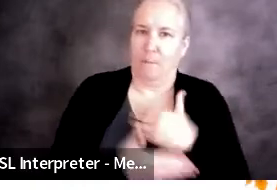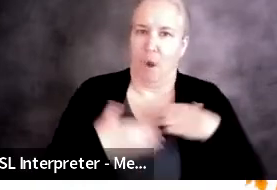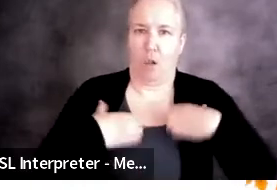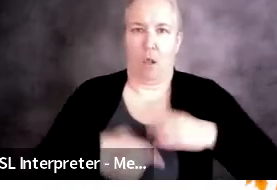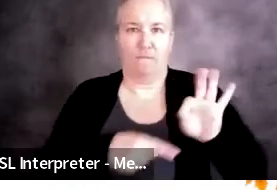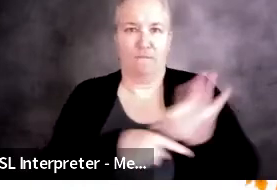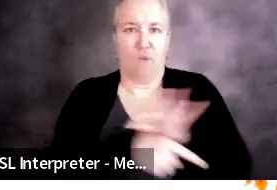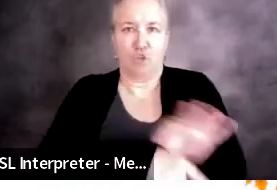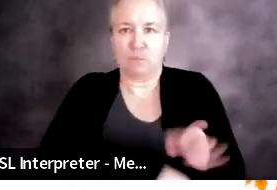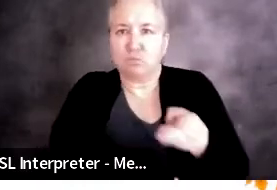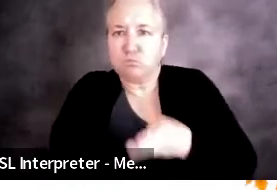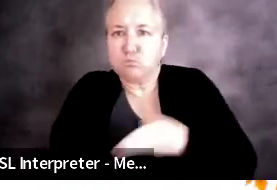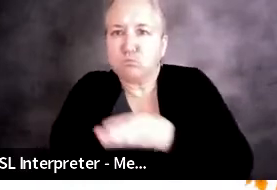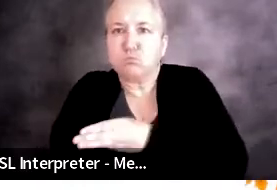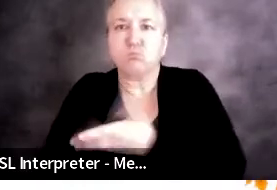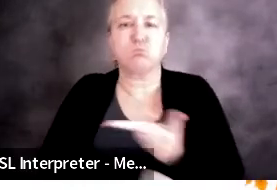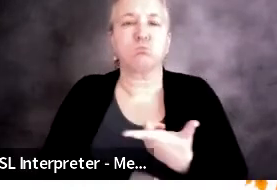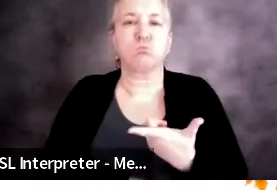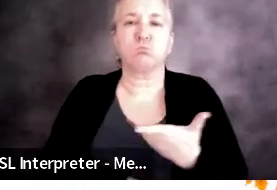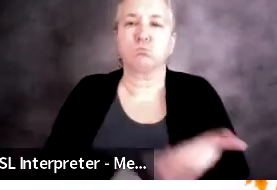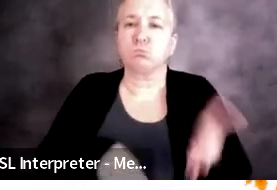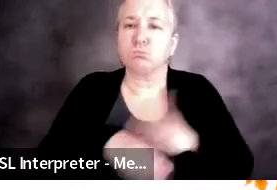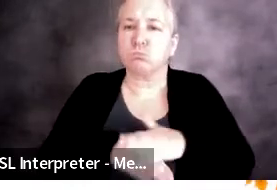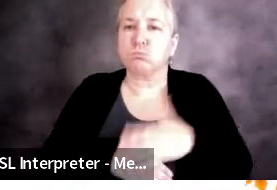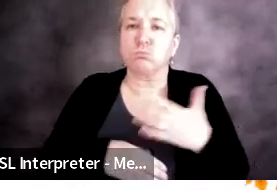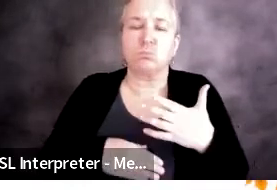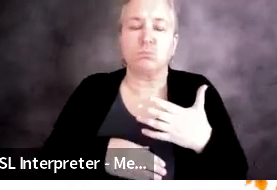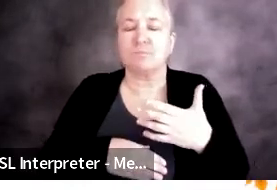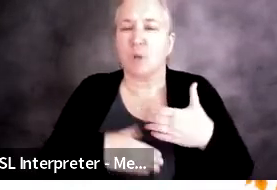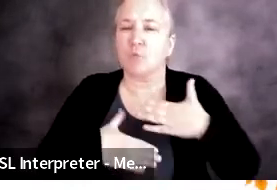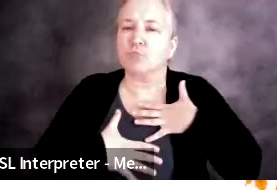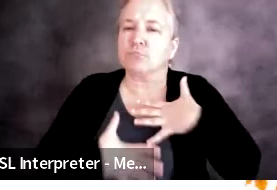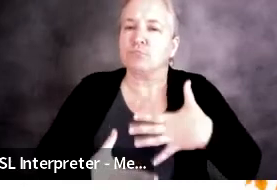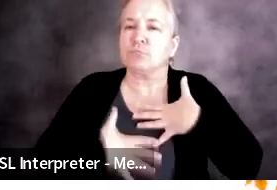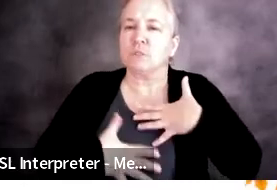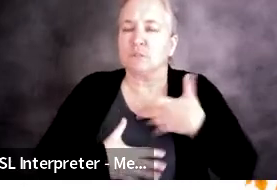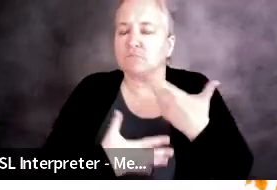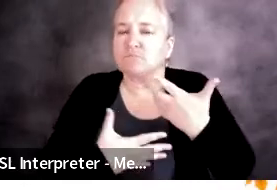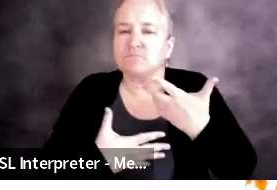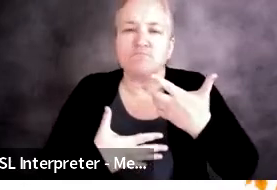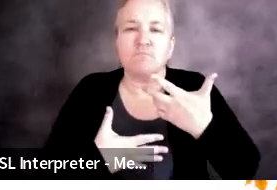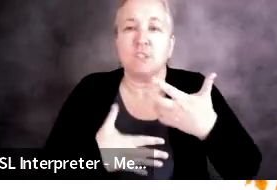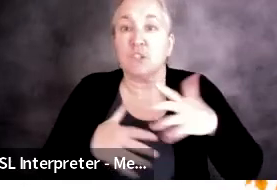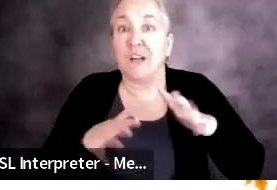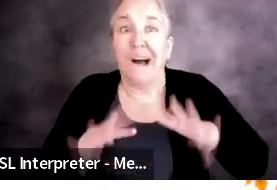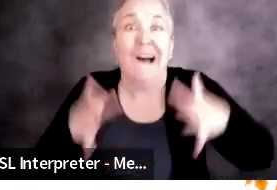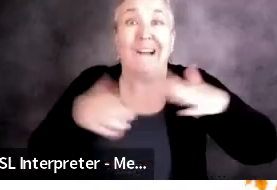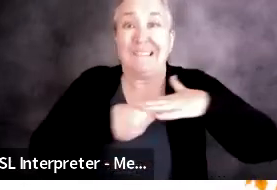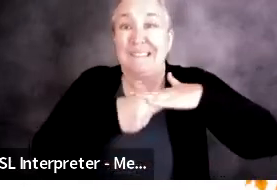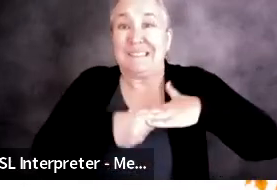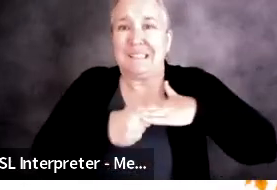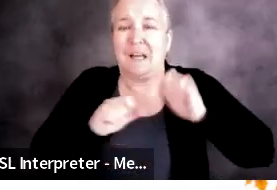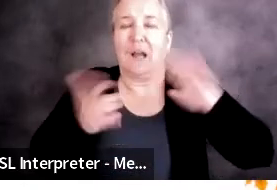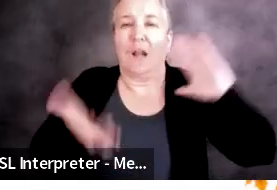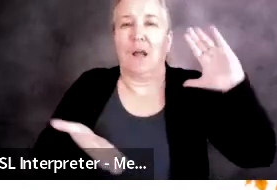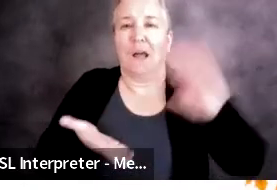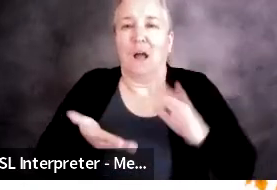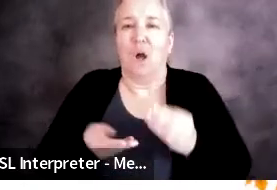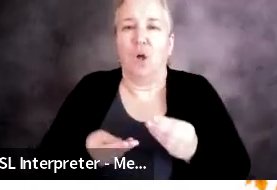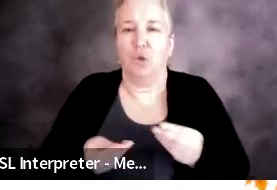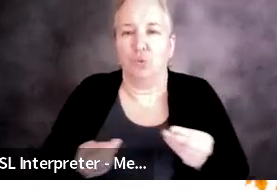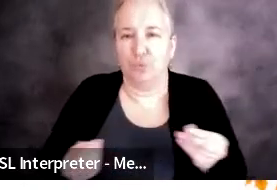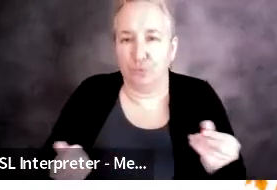function, increase respiratory muscle strength, and relieve stress and anxiety. So we're going to